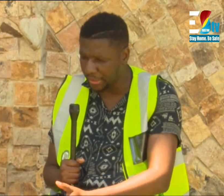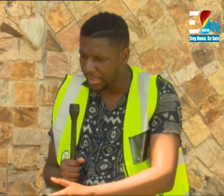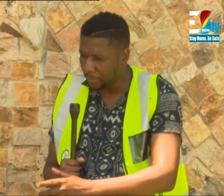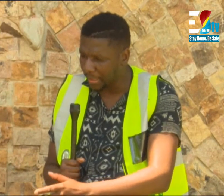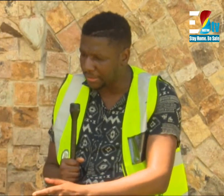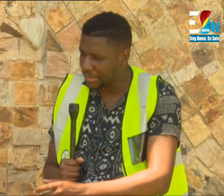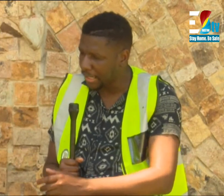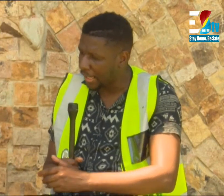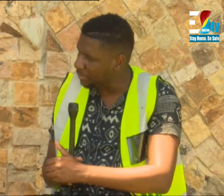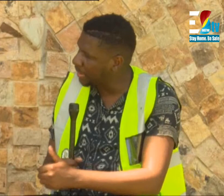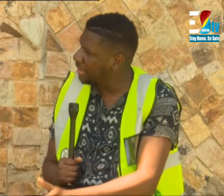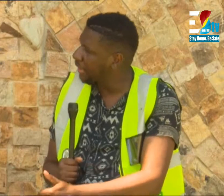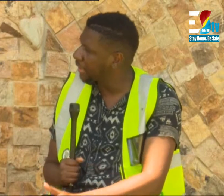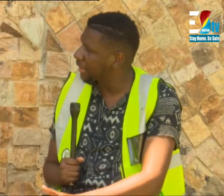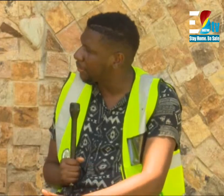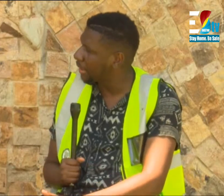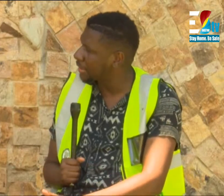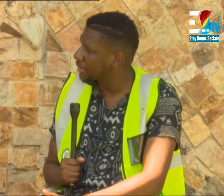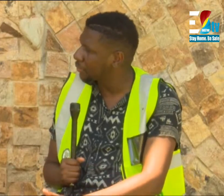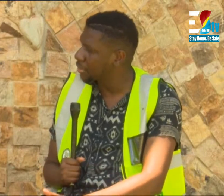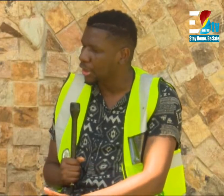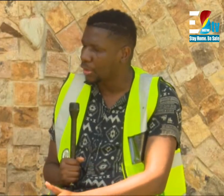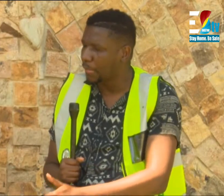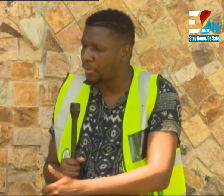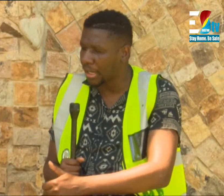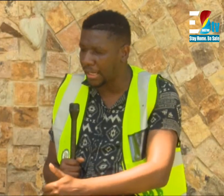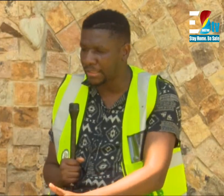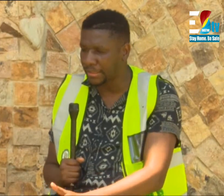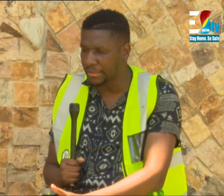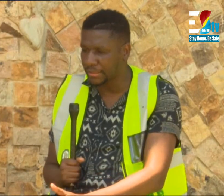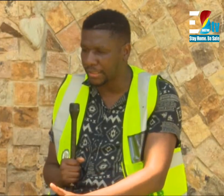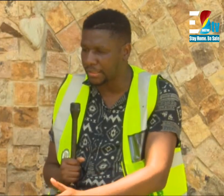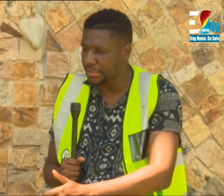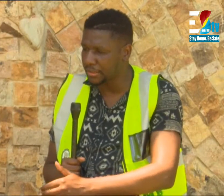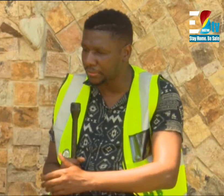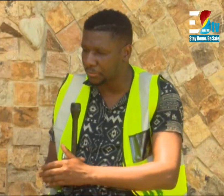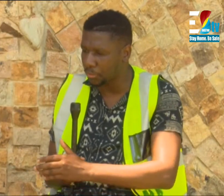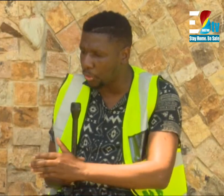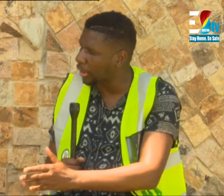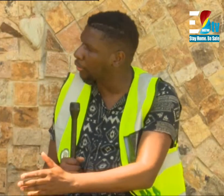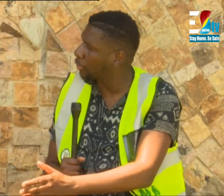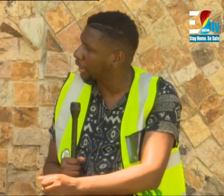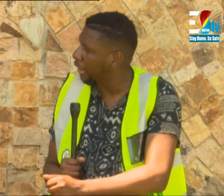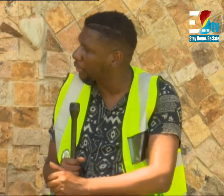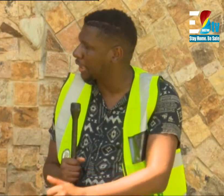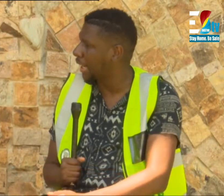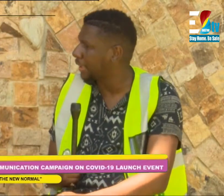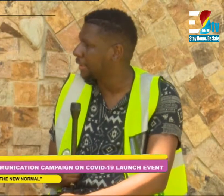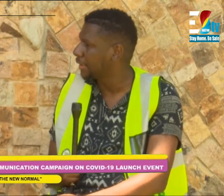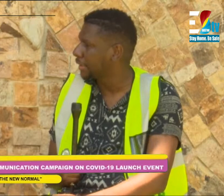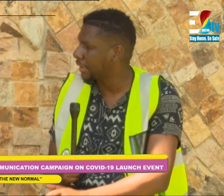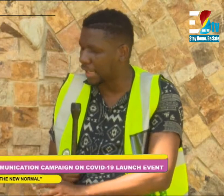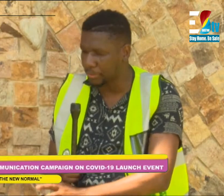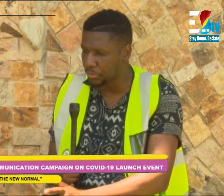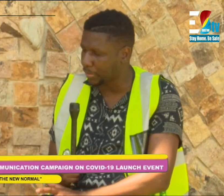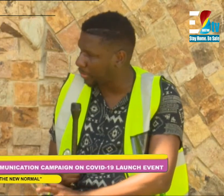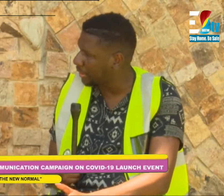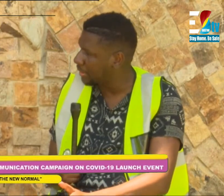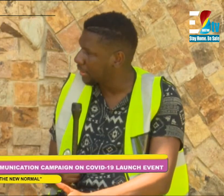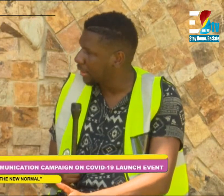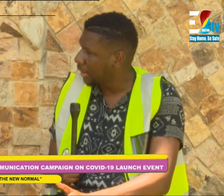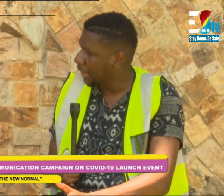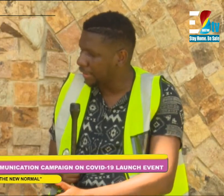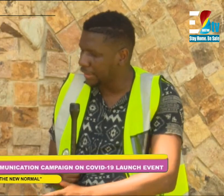sesivulile but asimaintaining the numbers because uma kuna 100 at least kukhona lokutongena lokuncane dani ukuthi kube